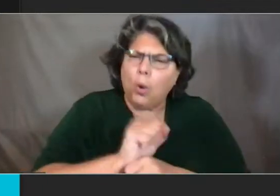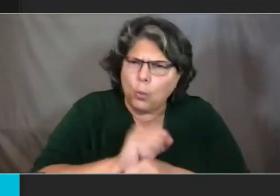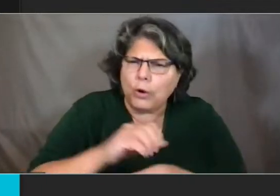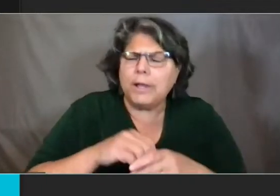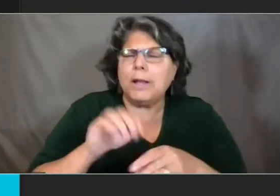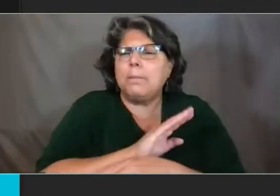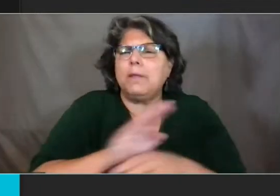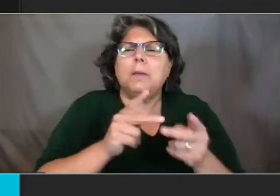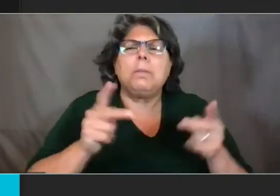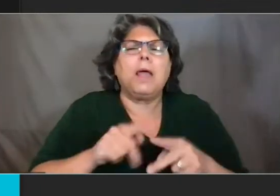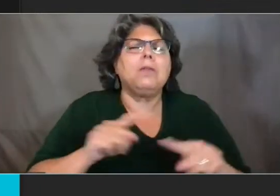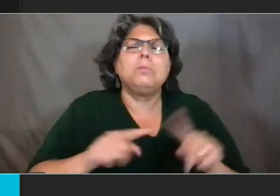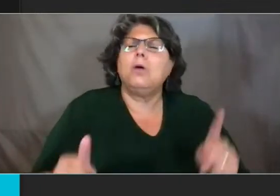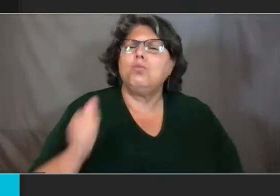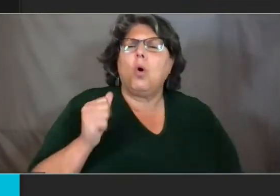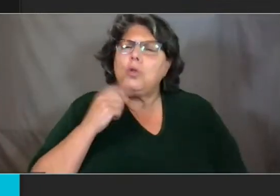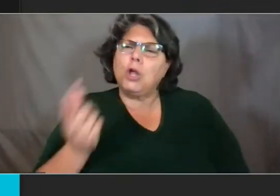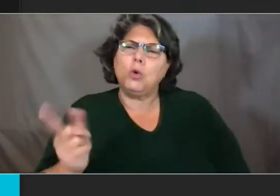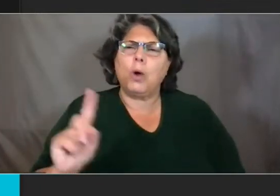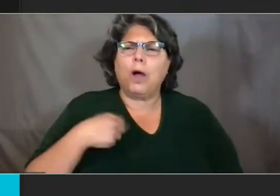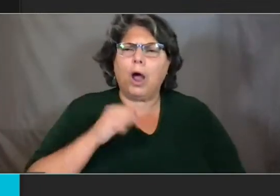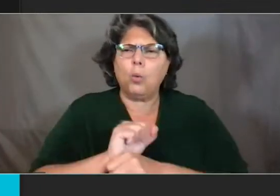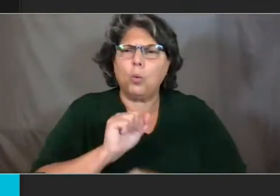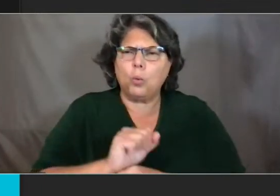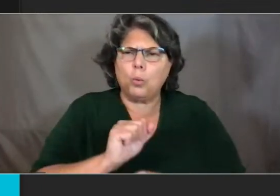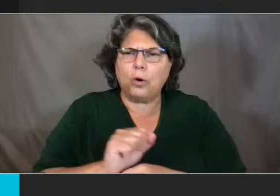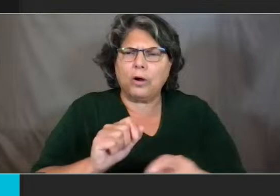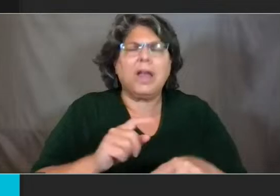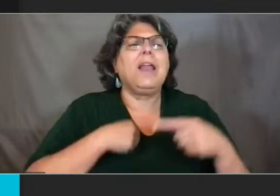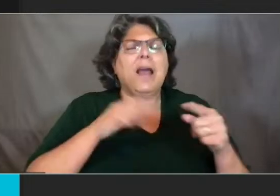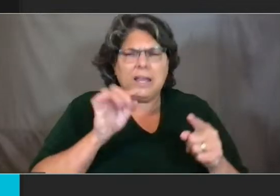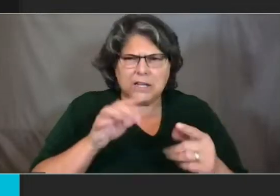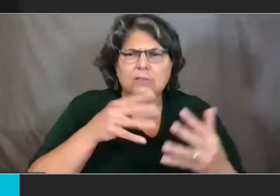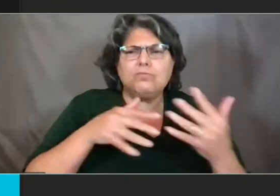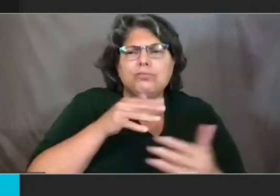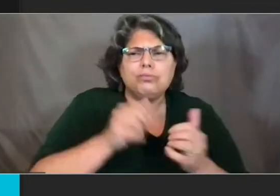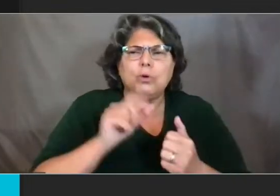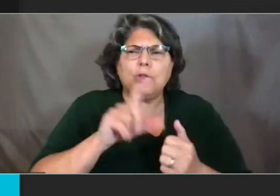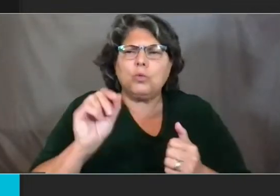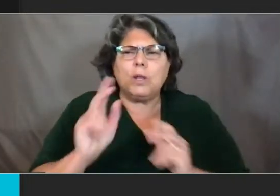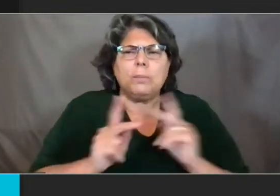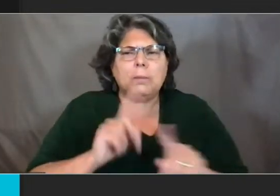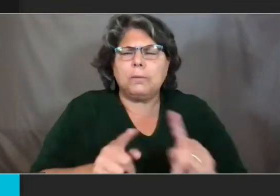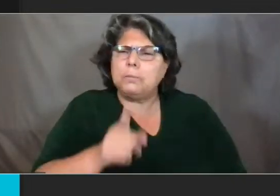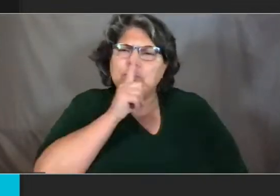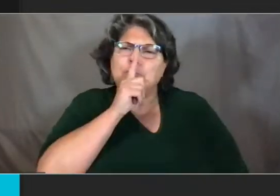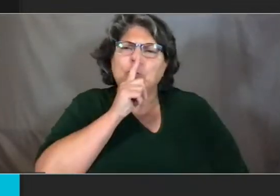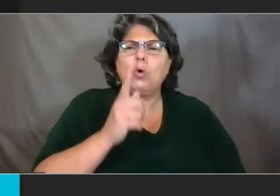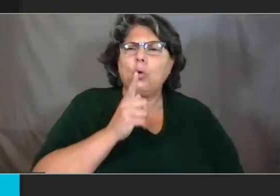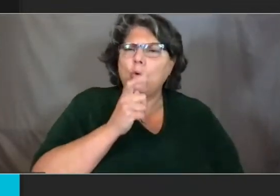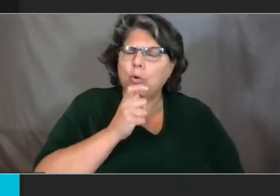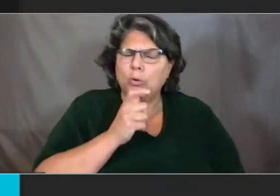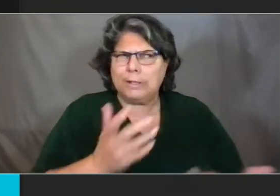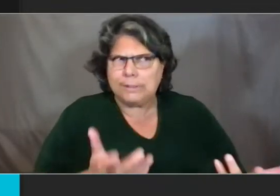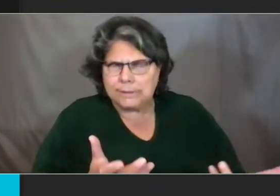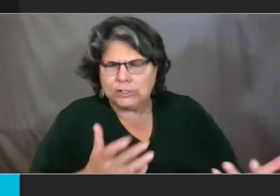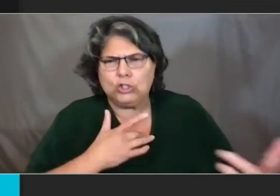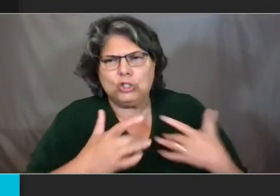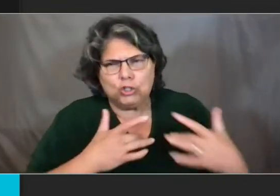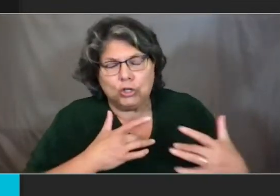but I'm not going to tell you where, and I had a contact with 20 people, but I'm not going to tell you who, and we're very worried, we do have a